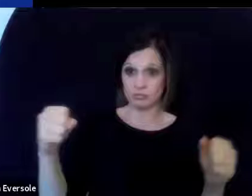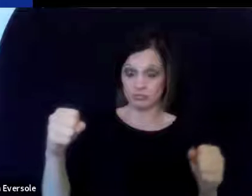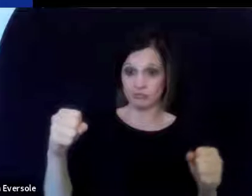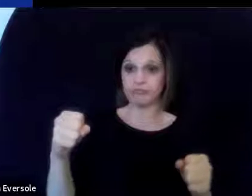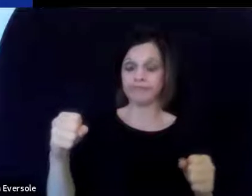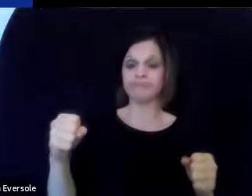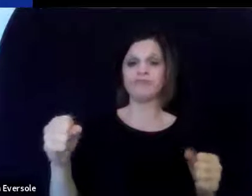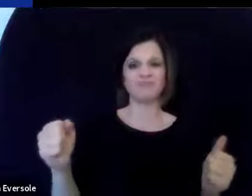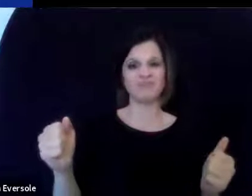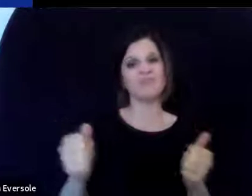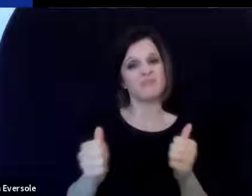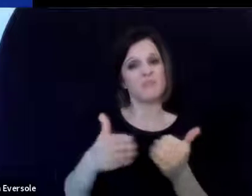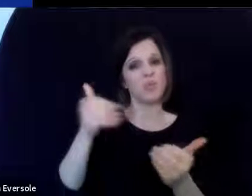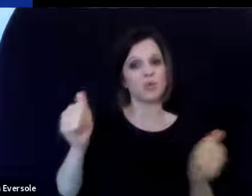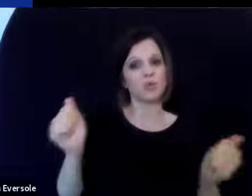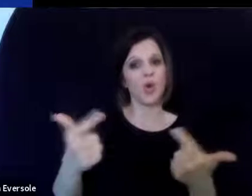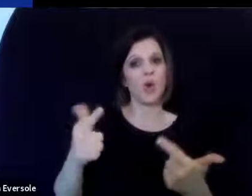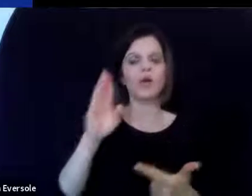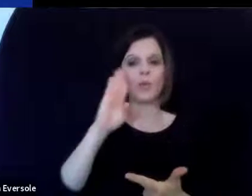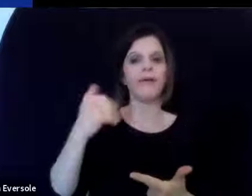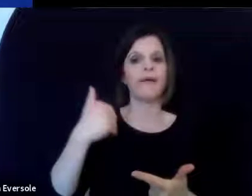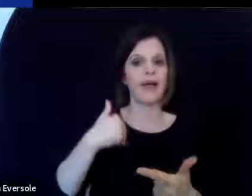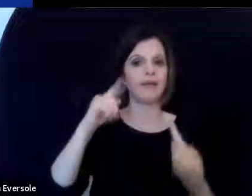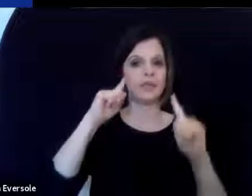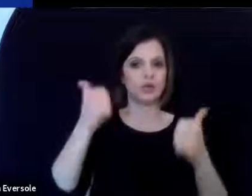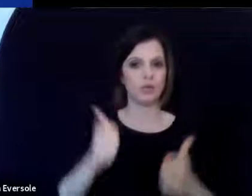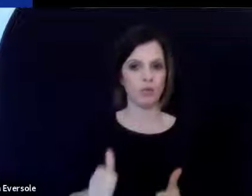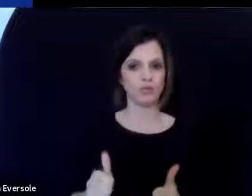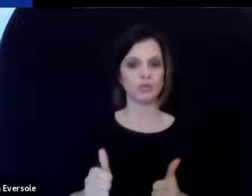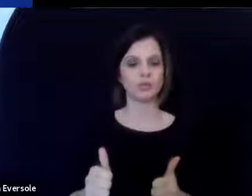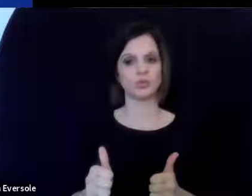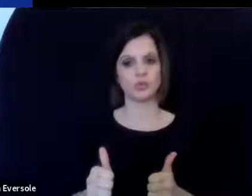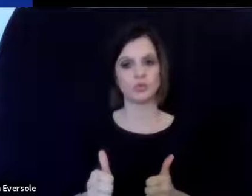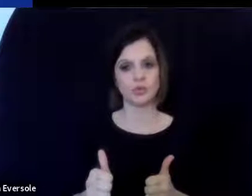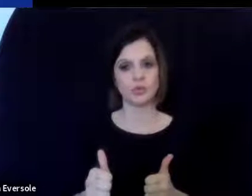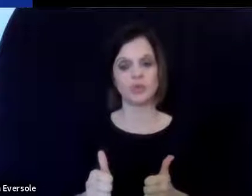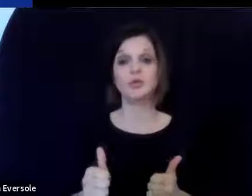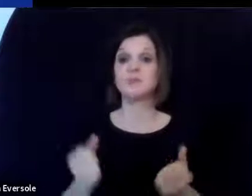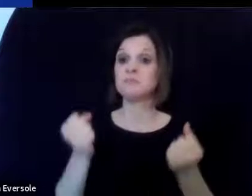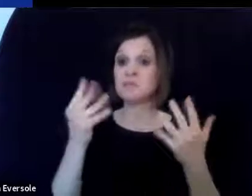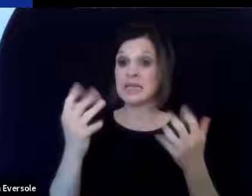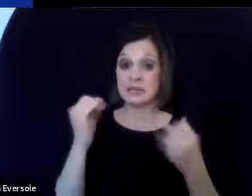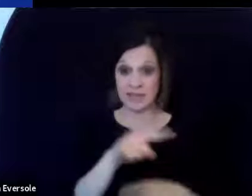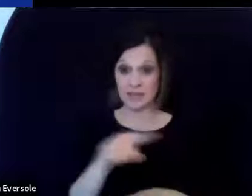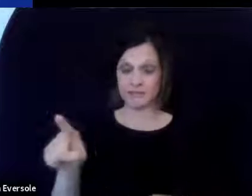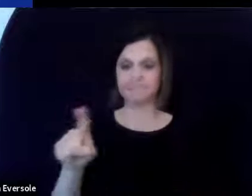will have some kind of hearing loss. Many kids with charge will be deaf.